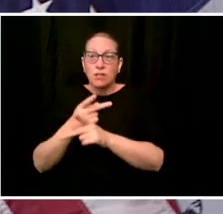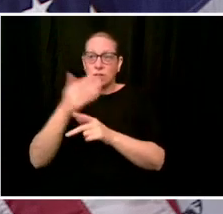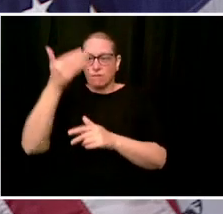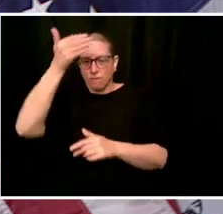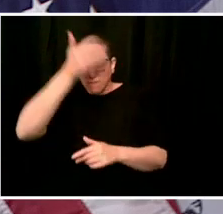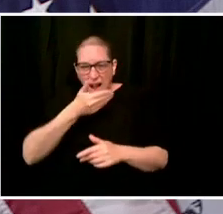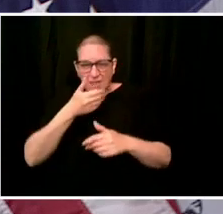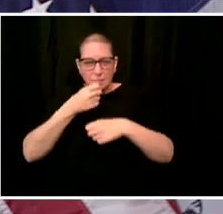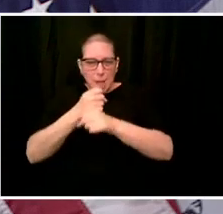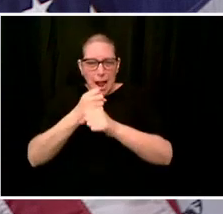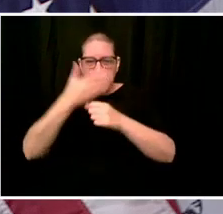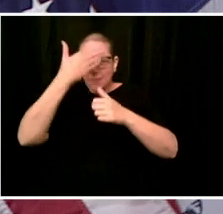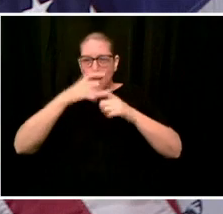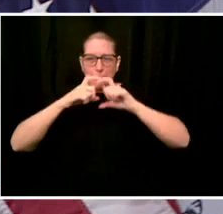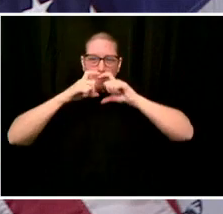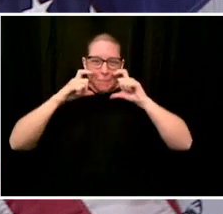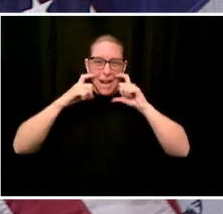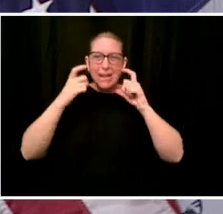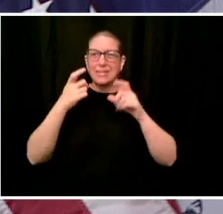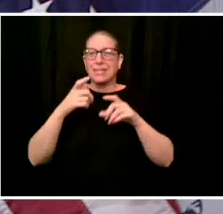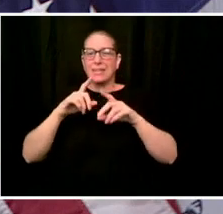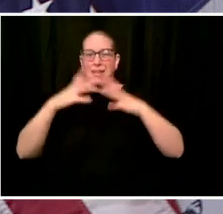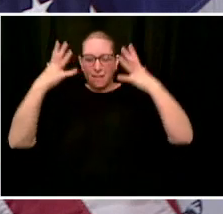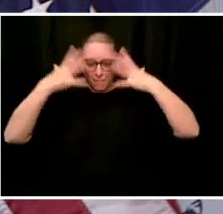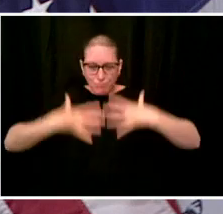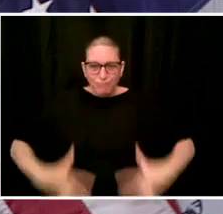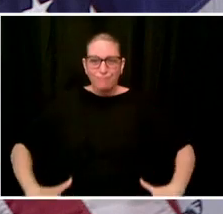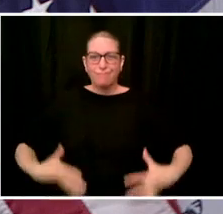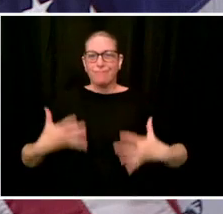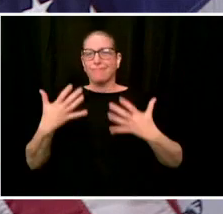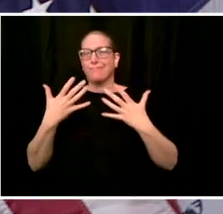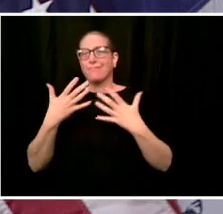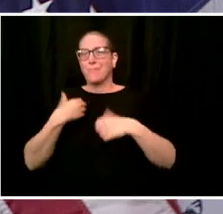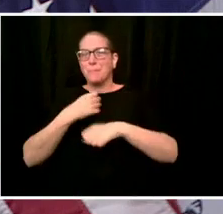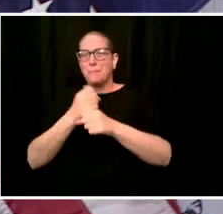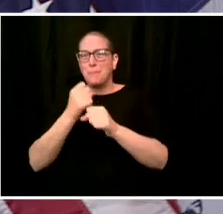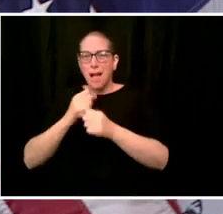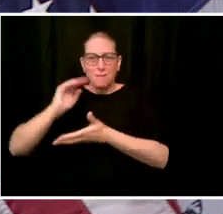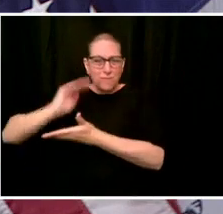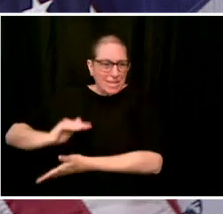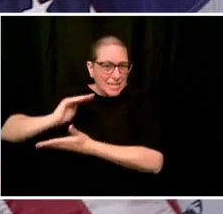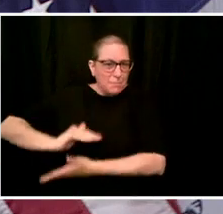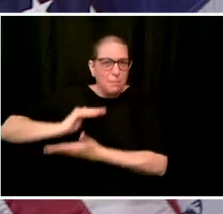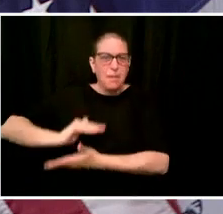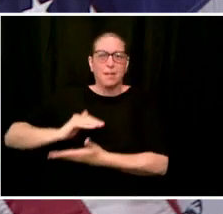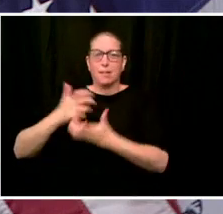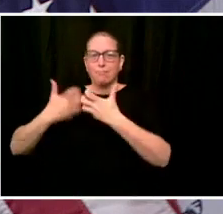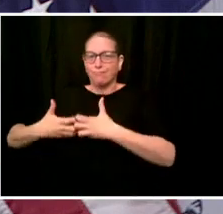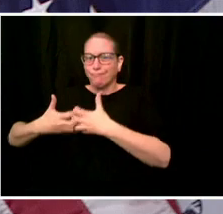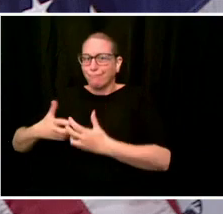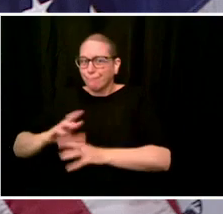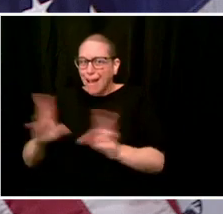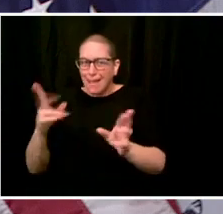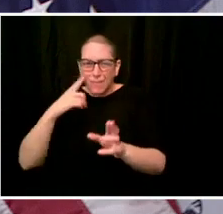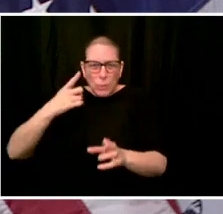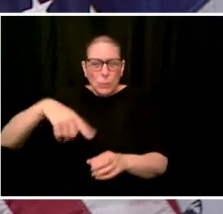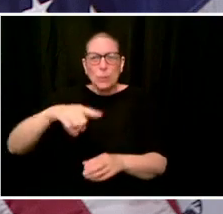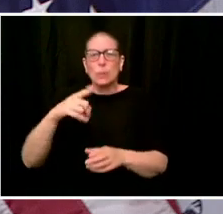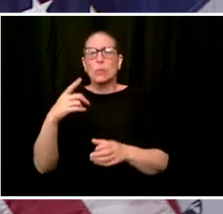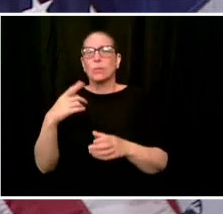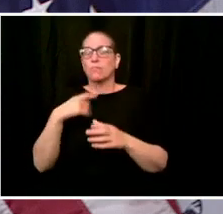even ventilators here in New York City to protect their fellow New Yorkers. We've seen amazing contributions, and